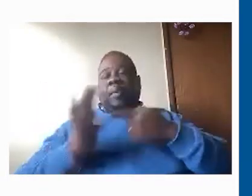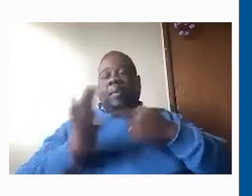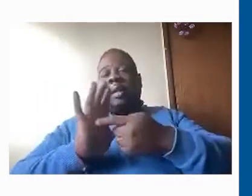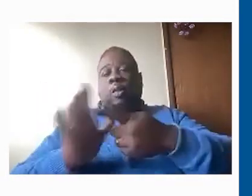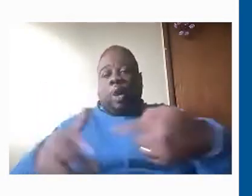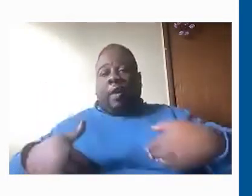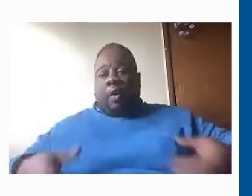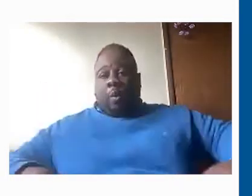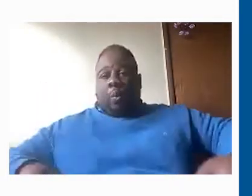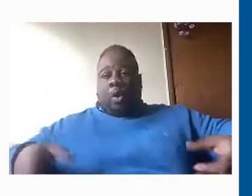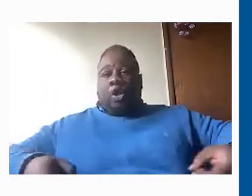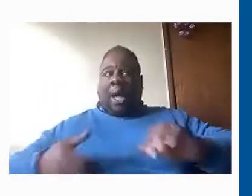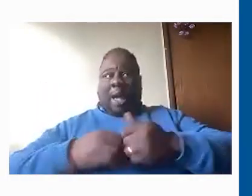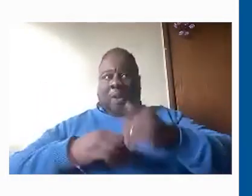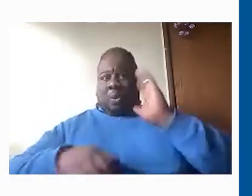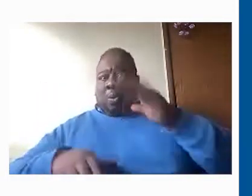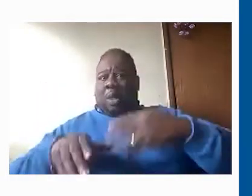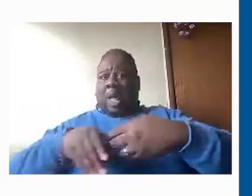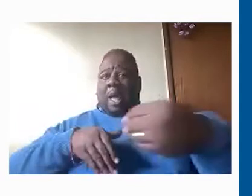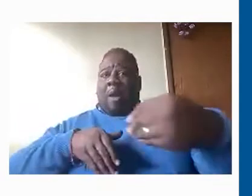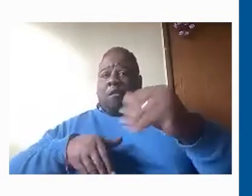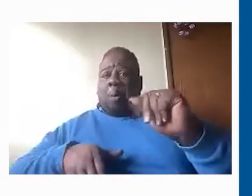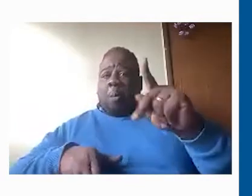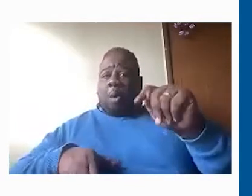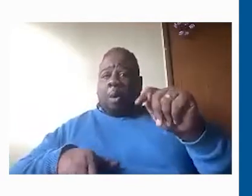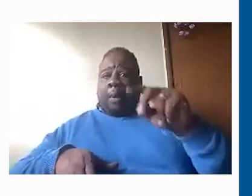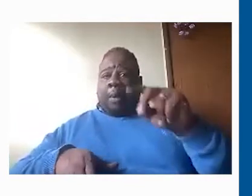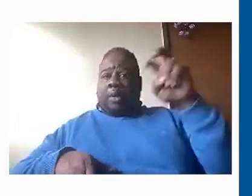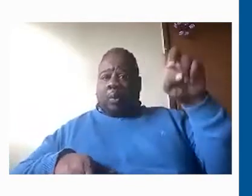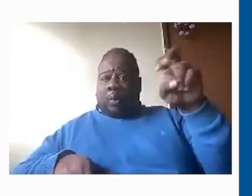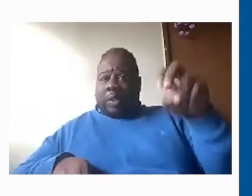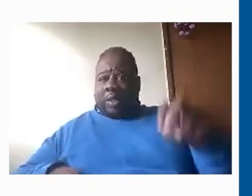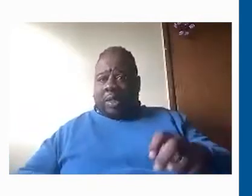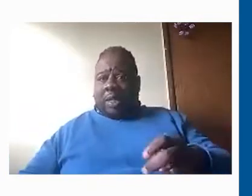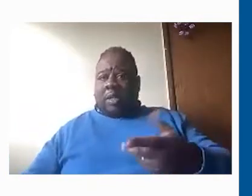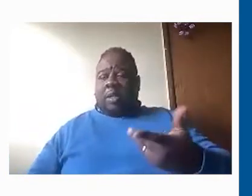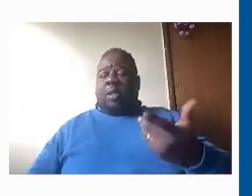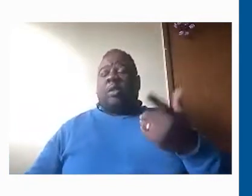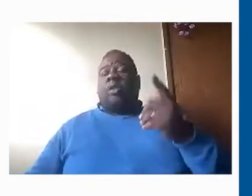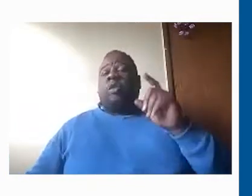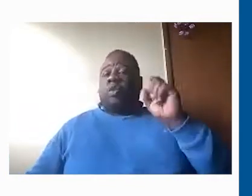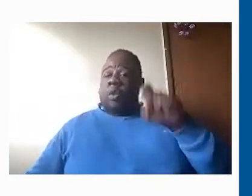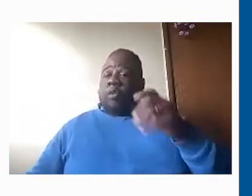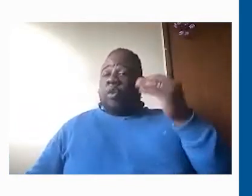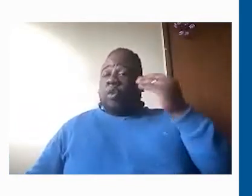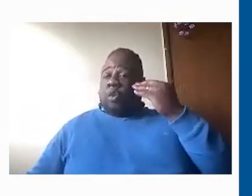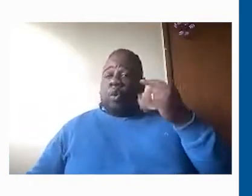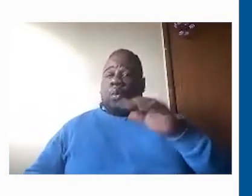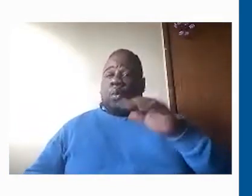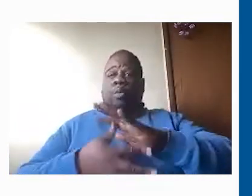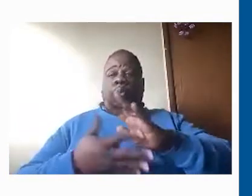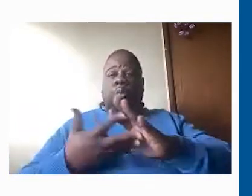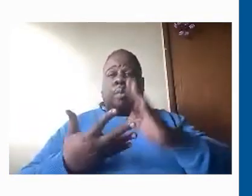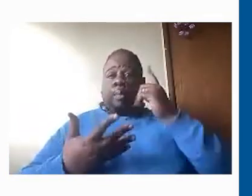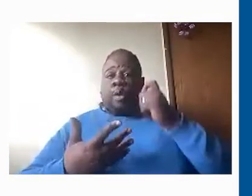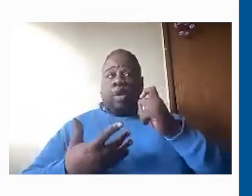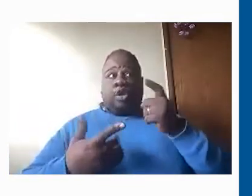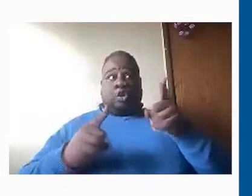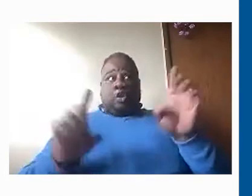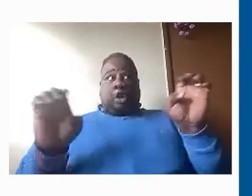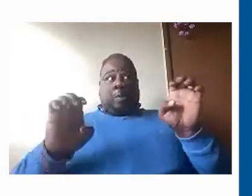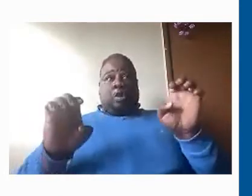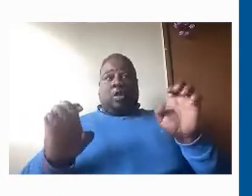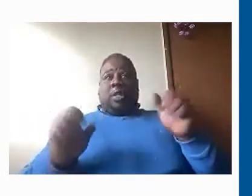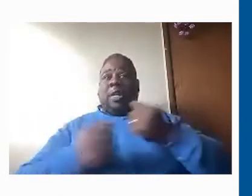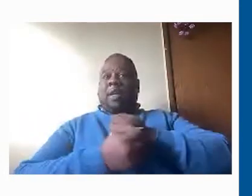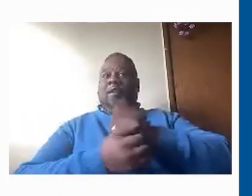addition to that, again, it's going to be people you can trust, that support network, because if there is a full breakdown of communication, a backup